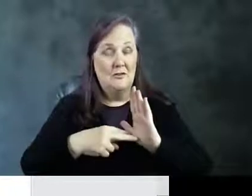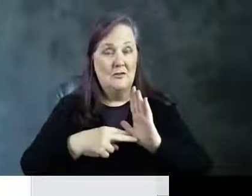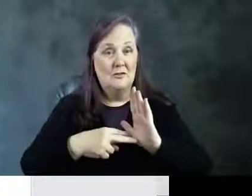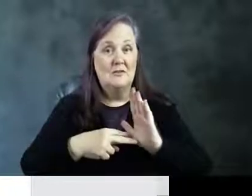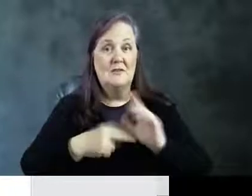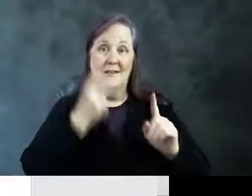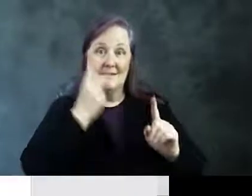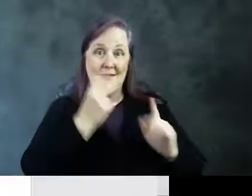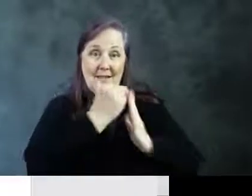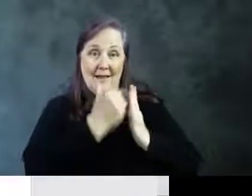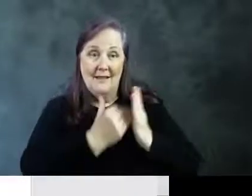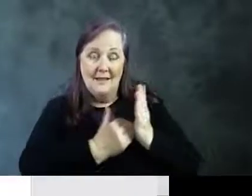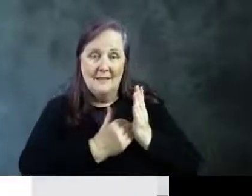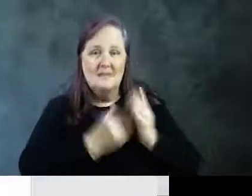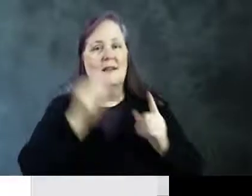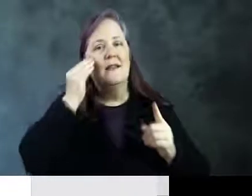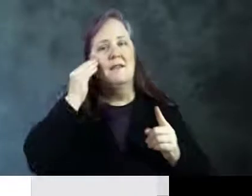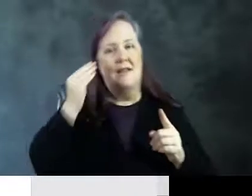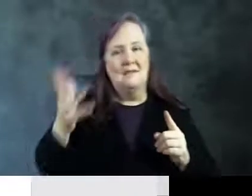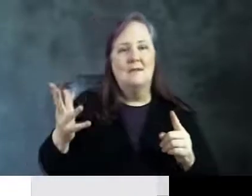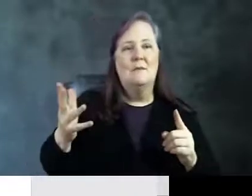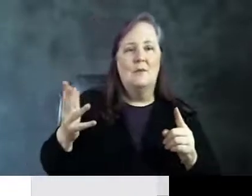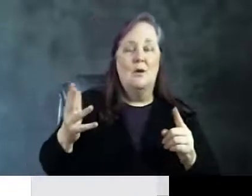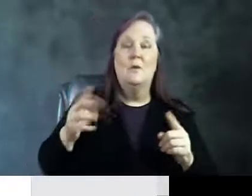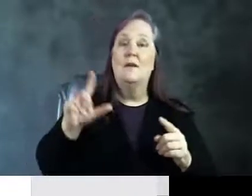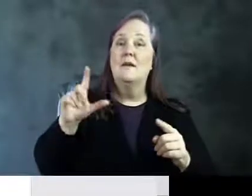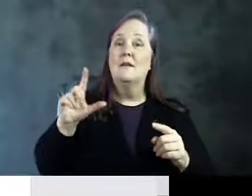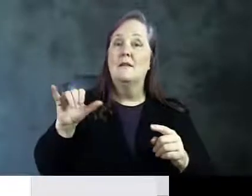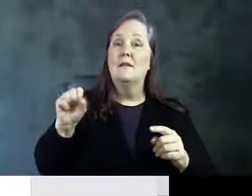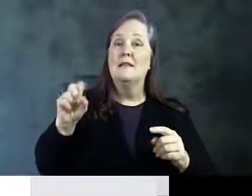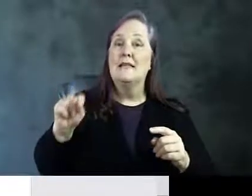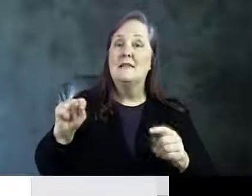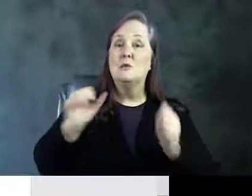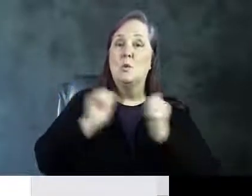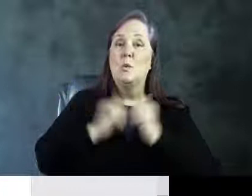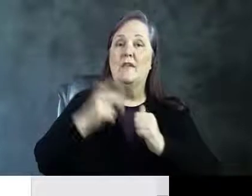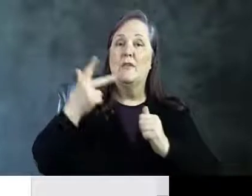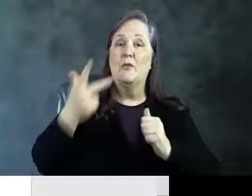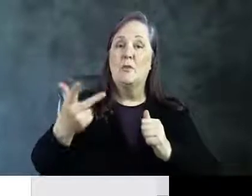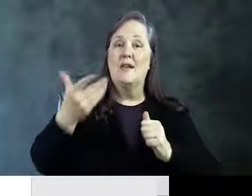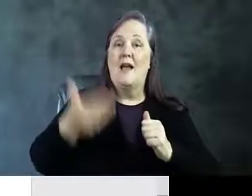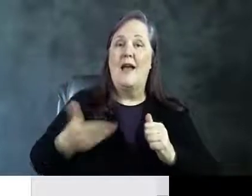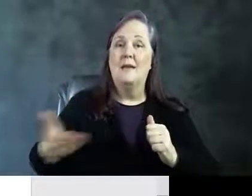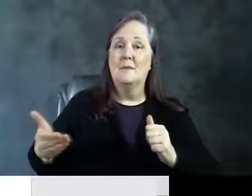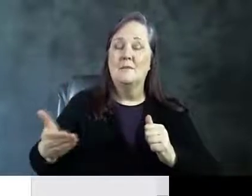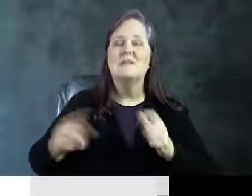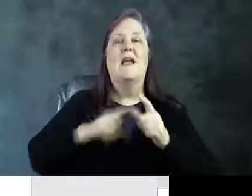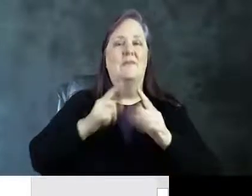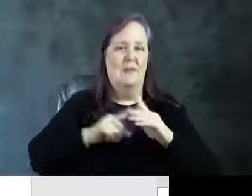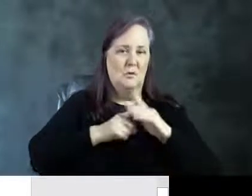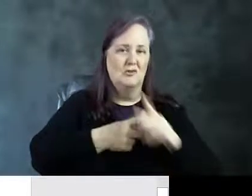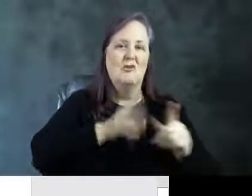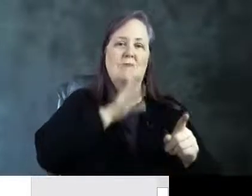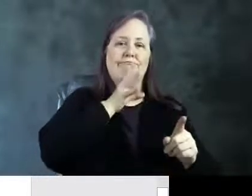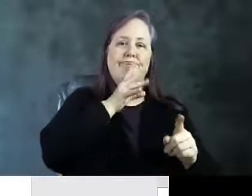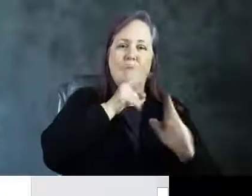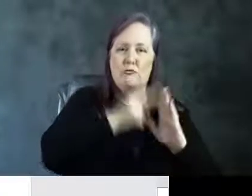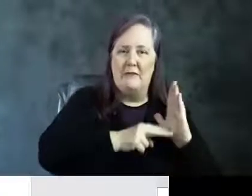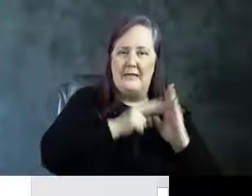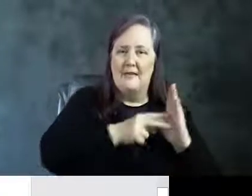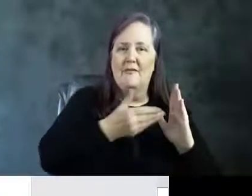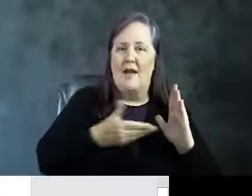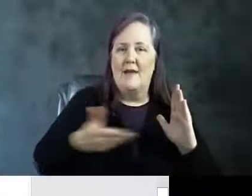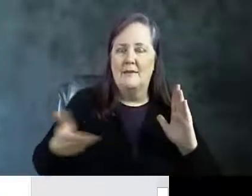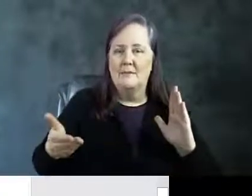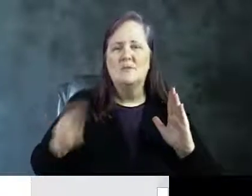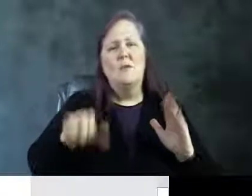is a list, it'll let them know list with 3 items and then start reading the items off of that list. So that's